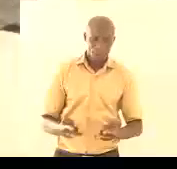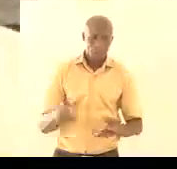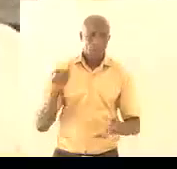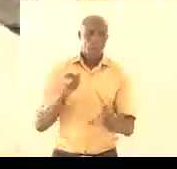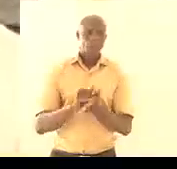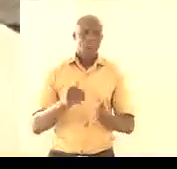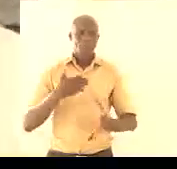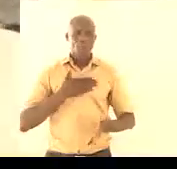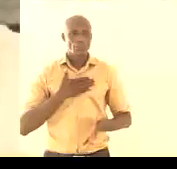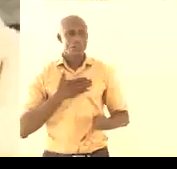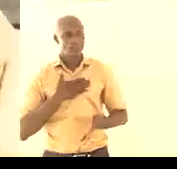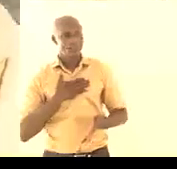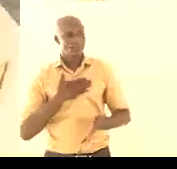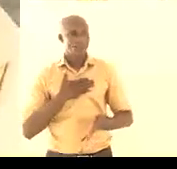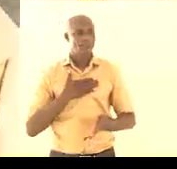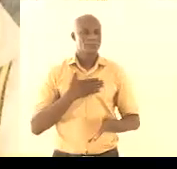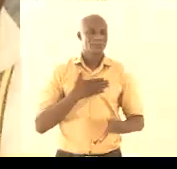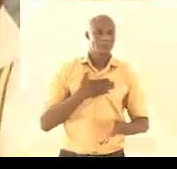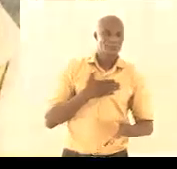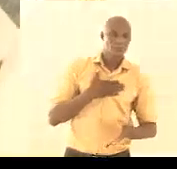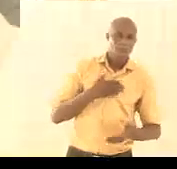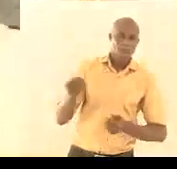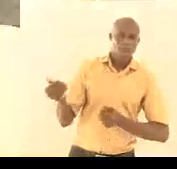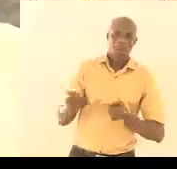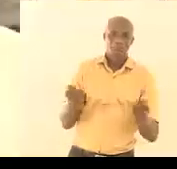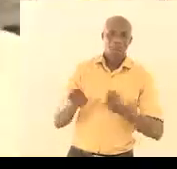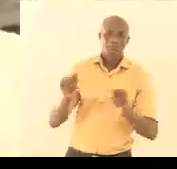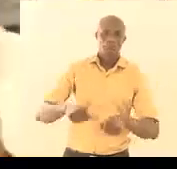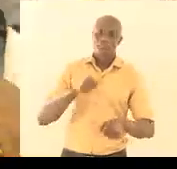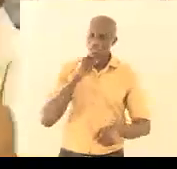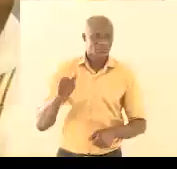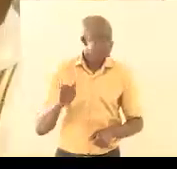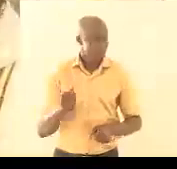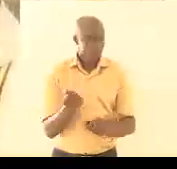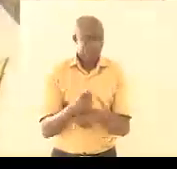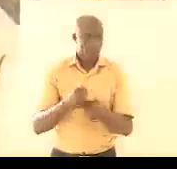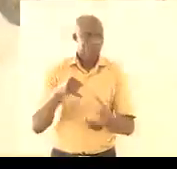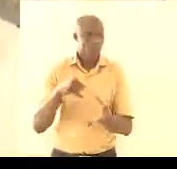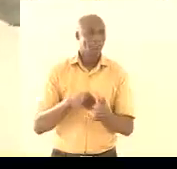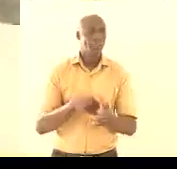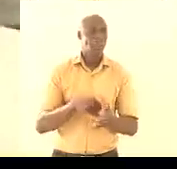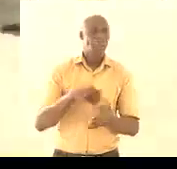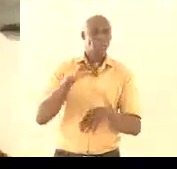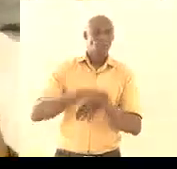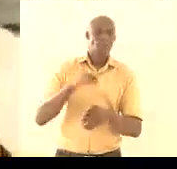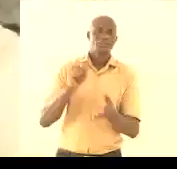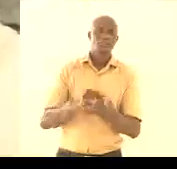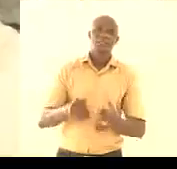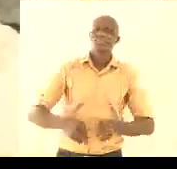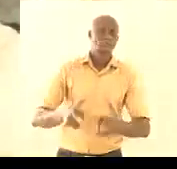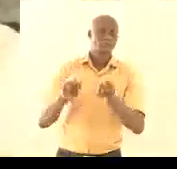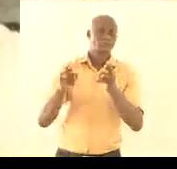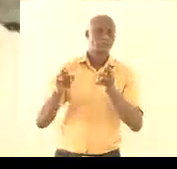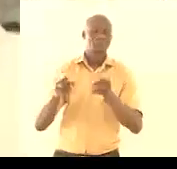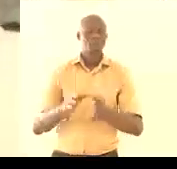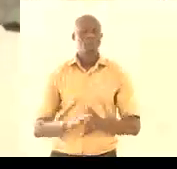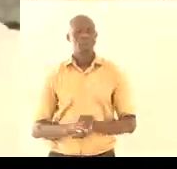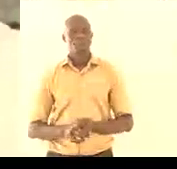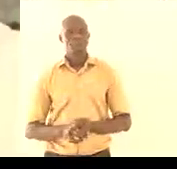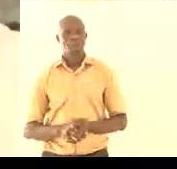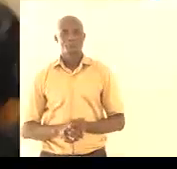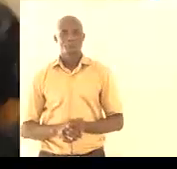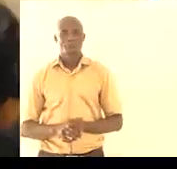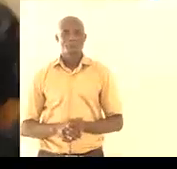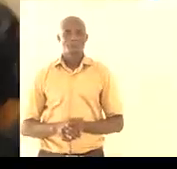that my little Nissan cannot make it in that kind of road, but their jeeps will just go through.